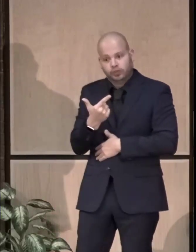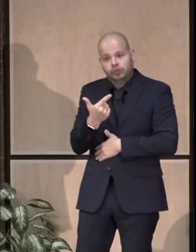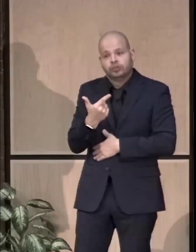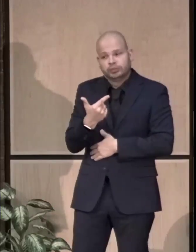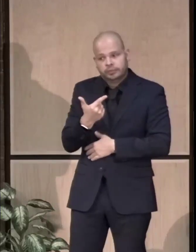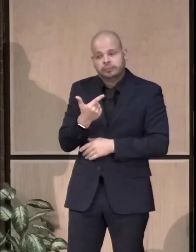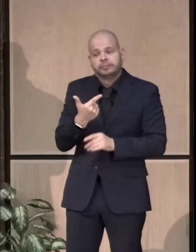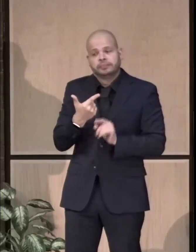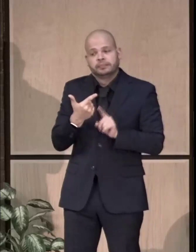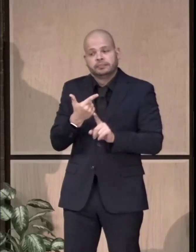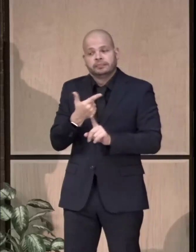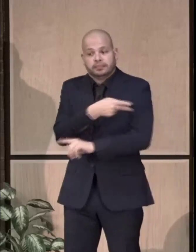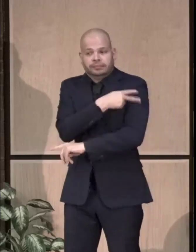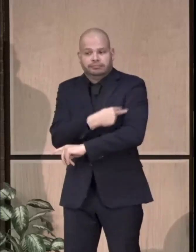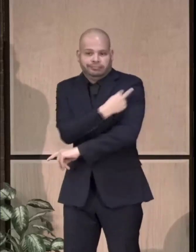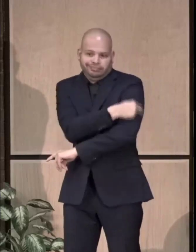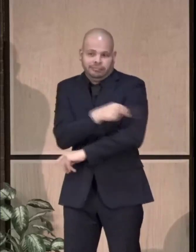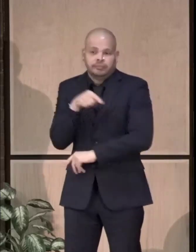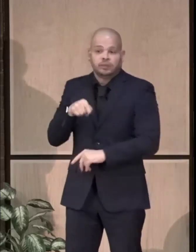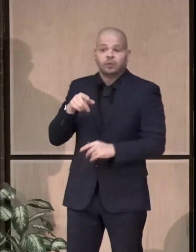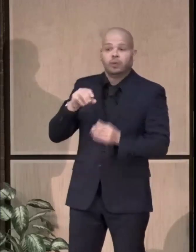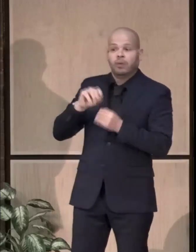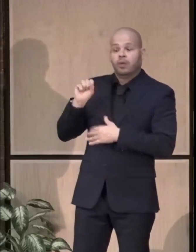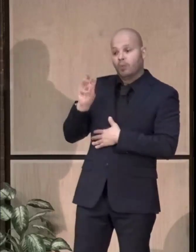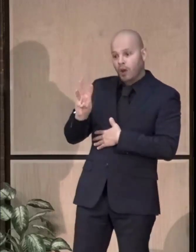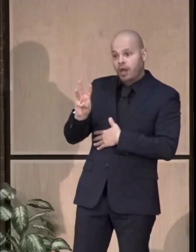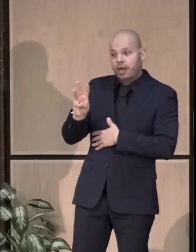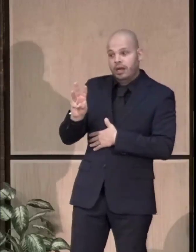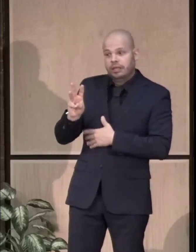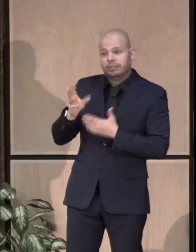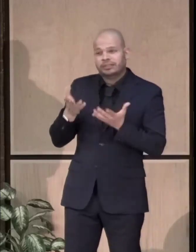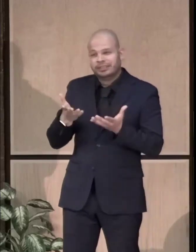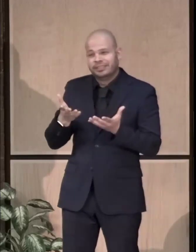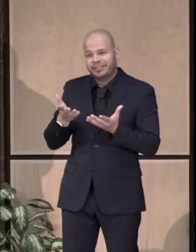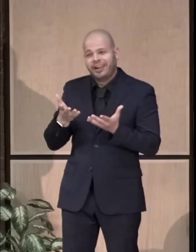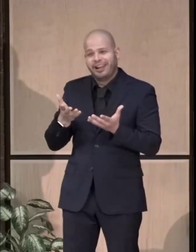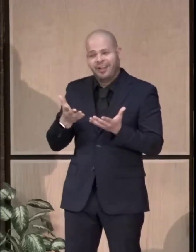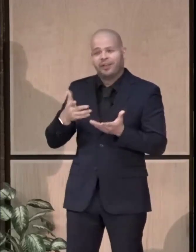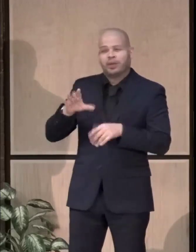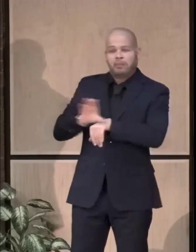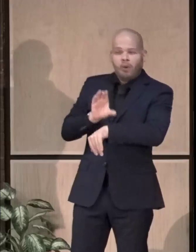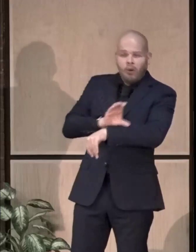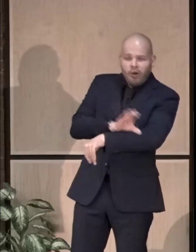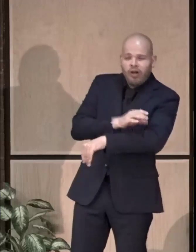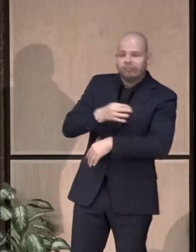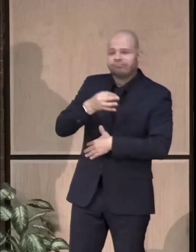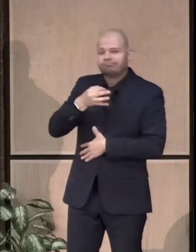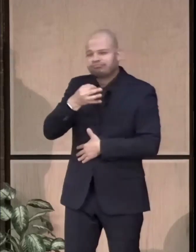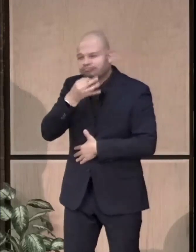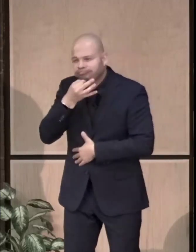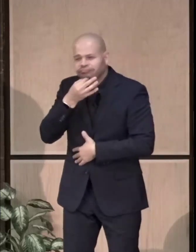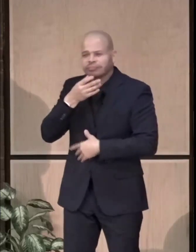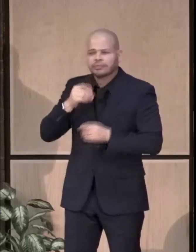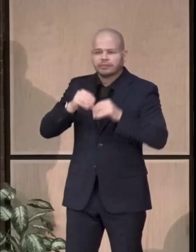we call it S6, but it's basically networking, computers, that kind of stuff. Okay. But I think in this role,